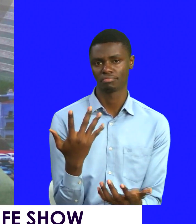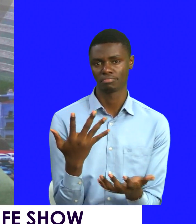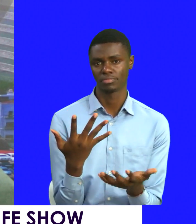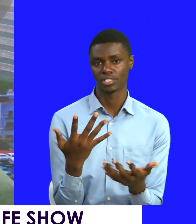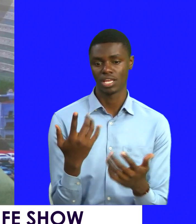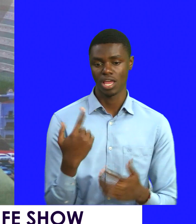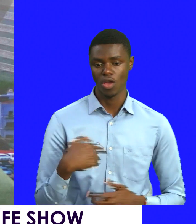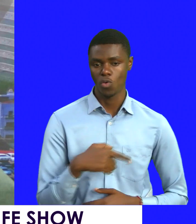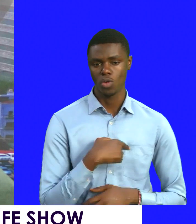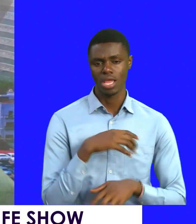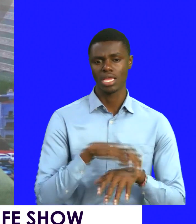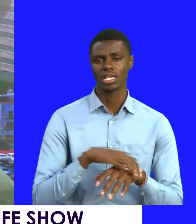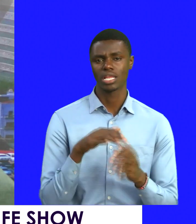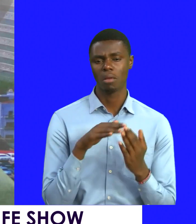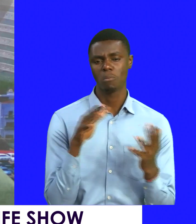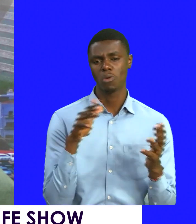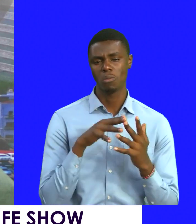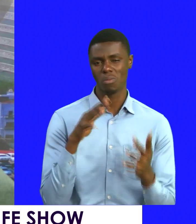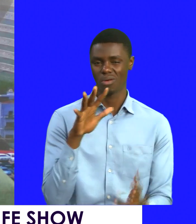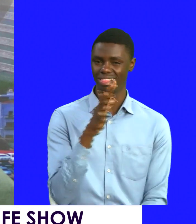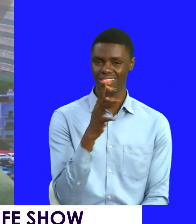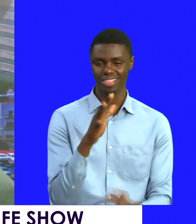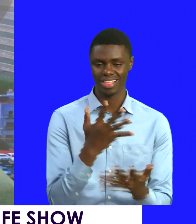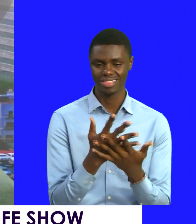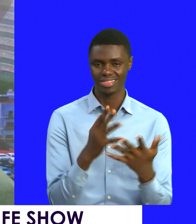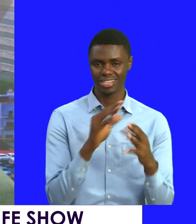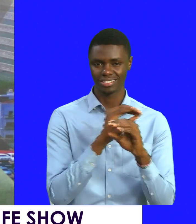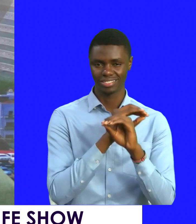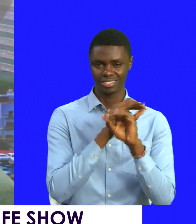we are getting more and more vague. Things are not clear.